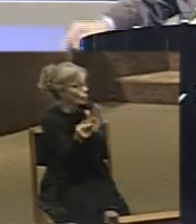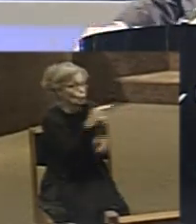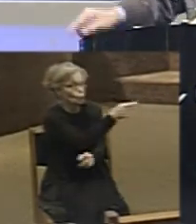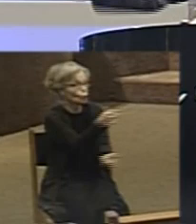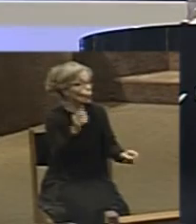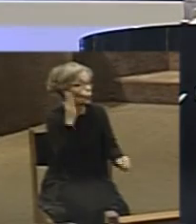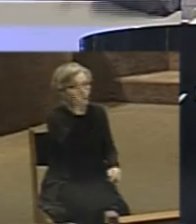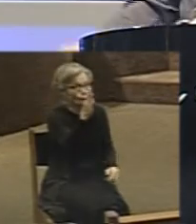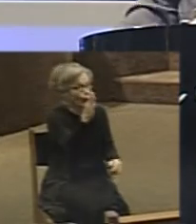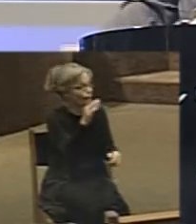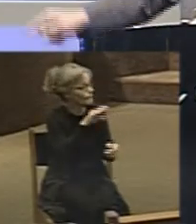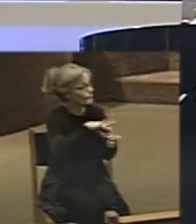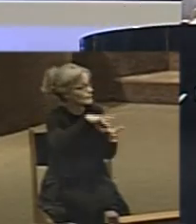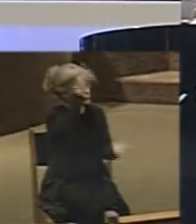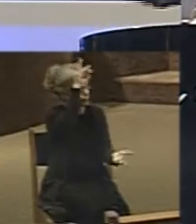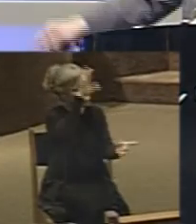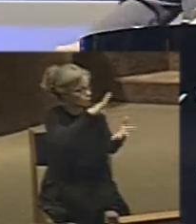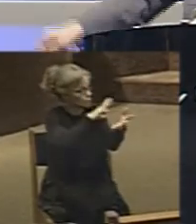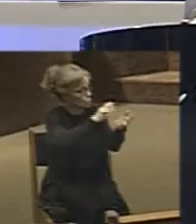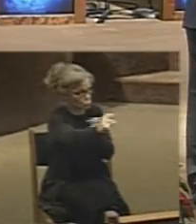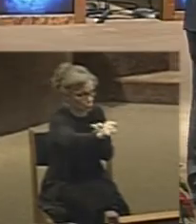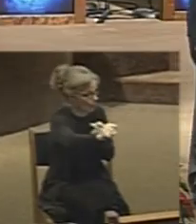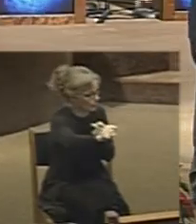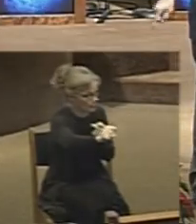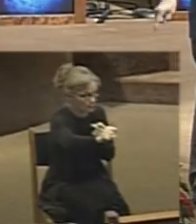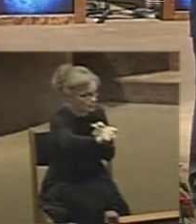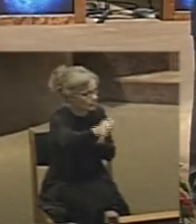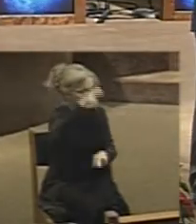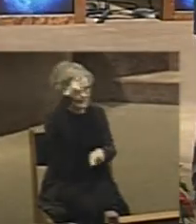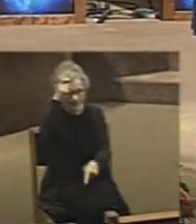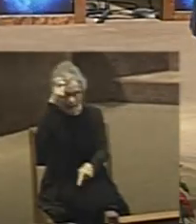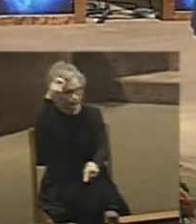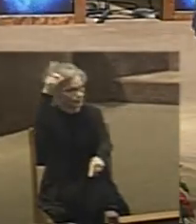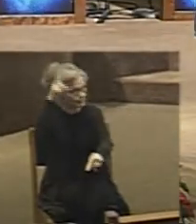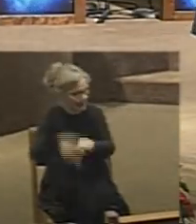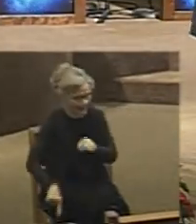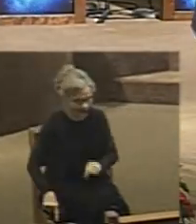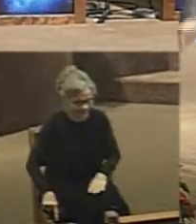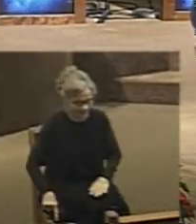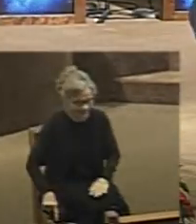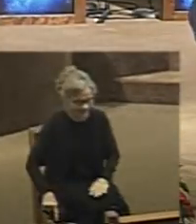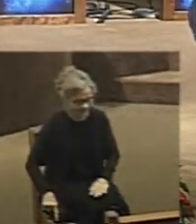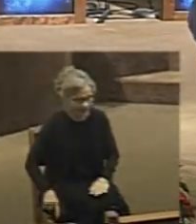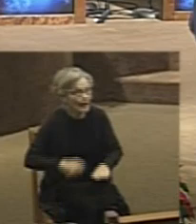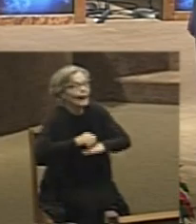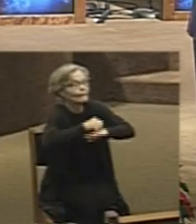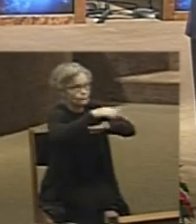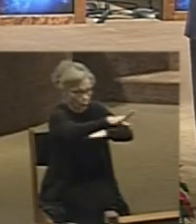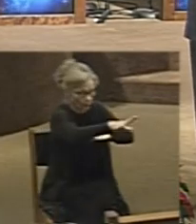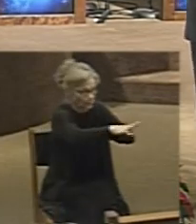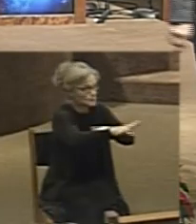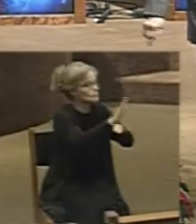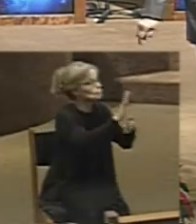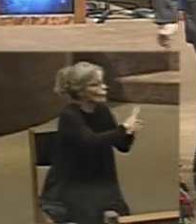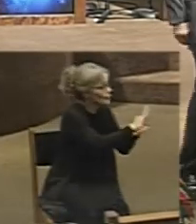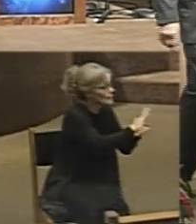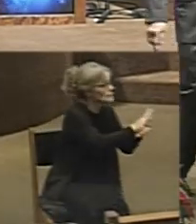the gates of hell will not prevail against the church.